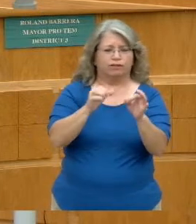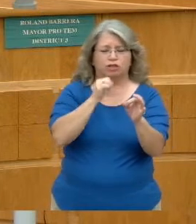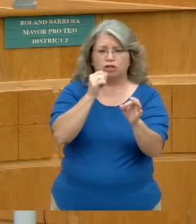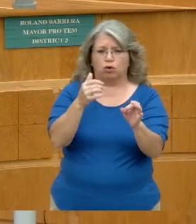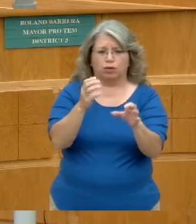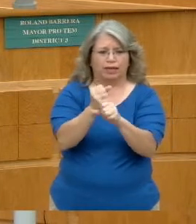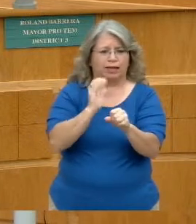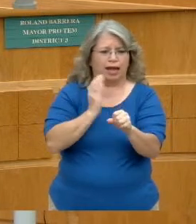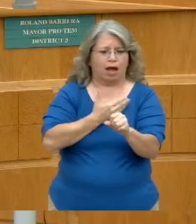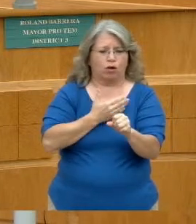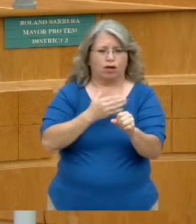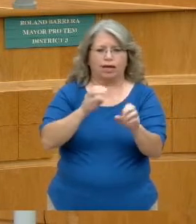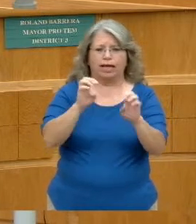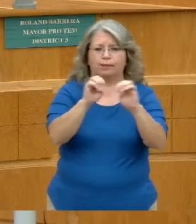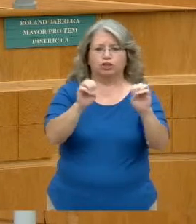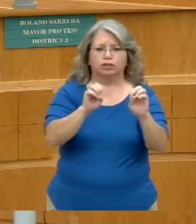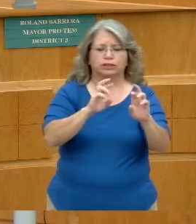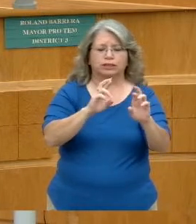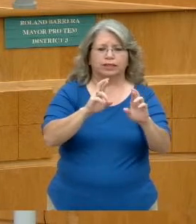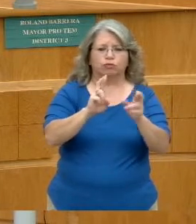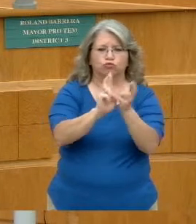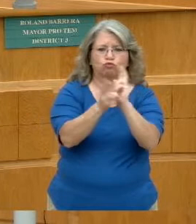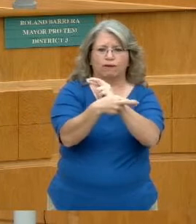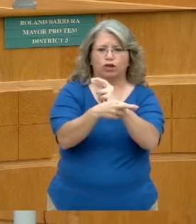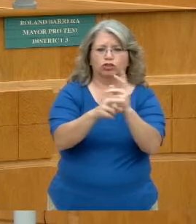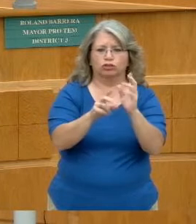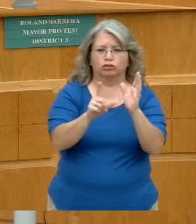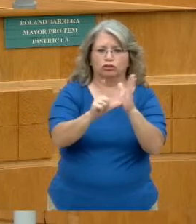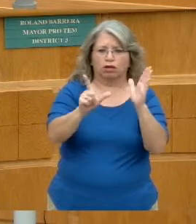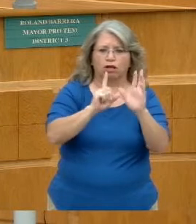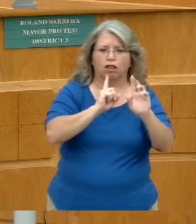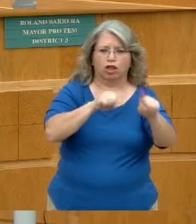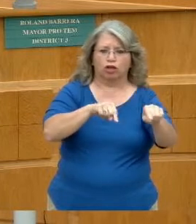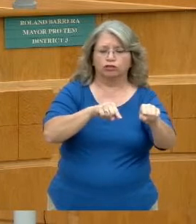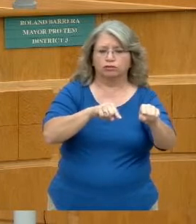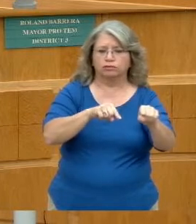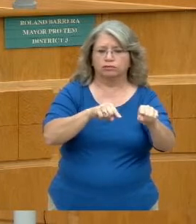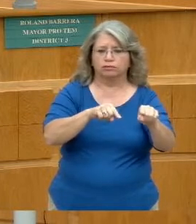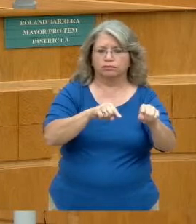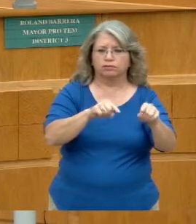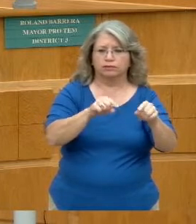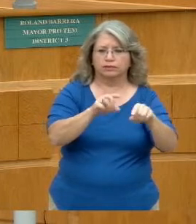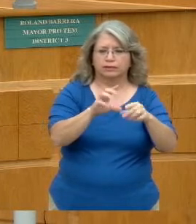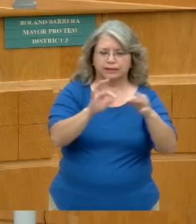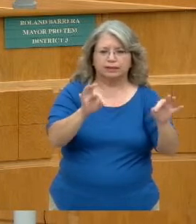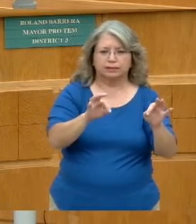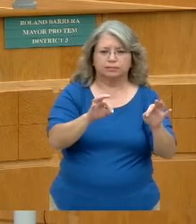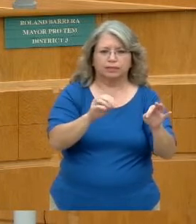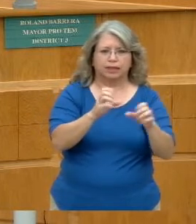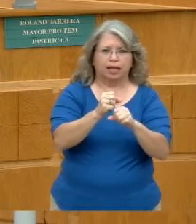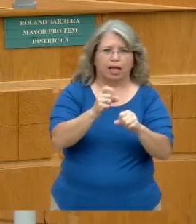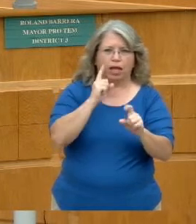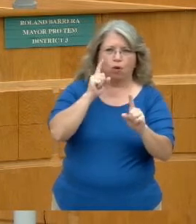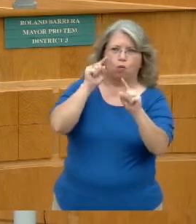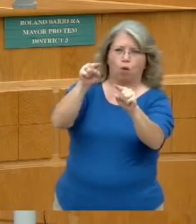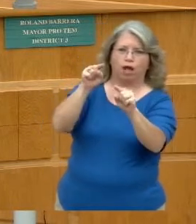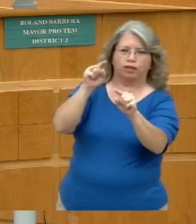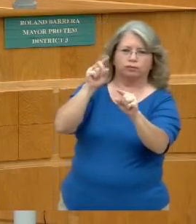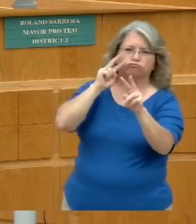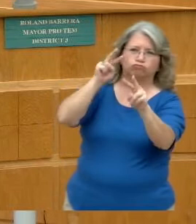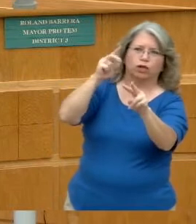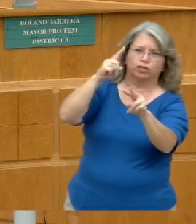informed and take a look at those flags. If they're flying red, you should really watch out. Those rip currents can be very, very